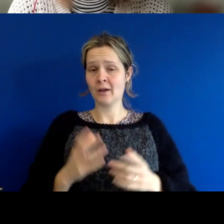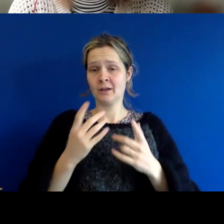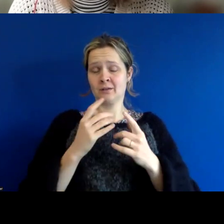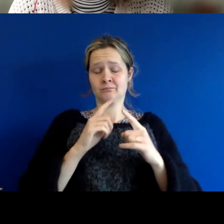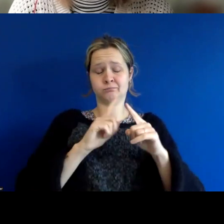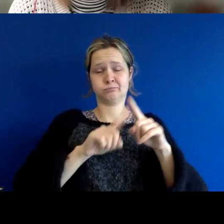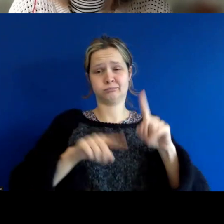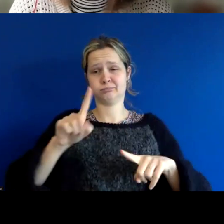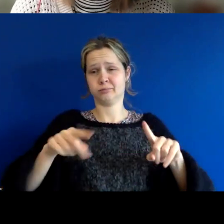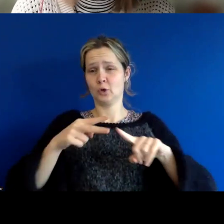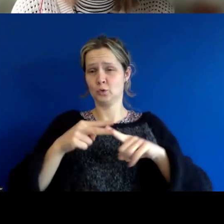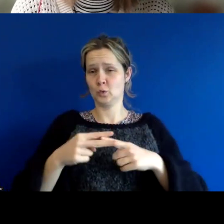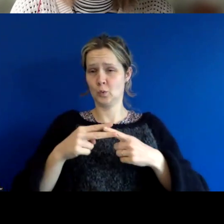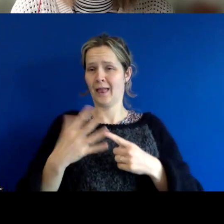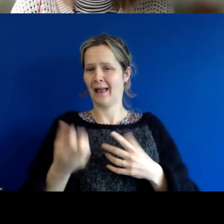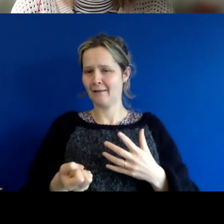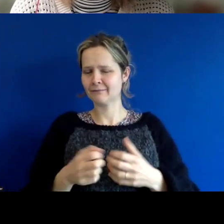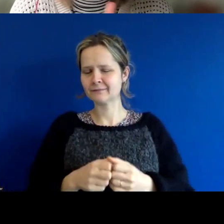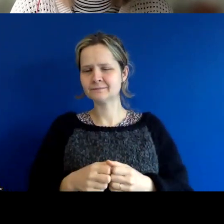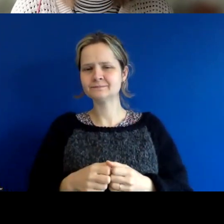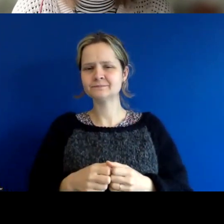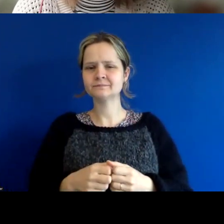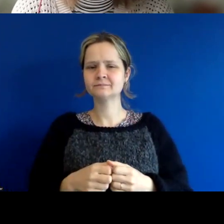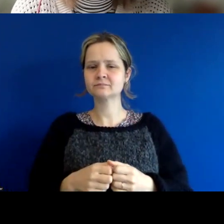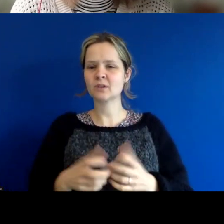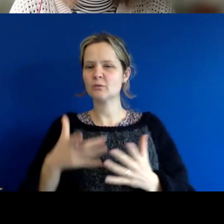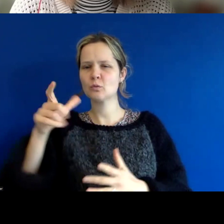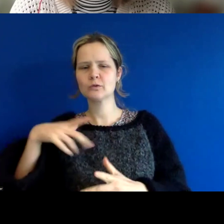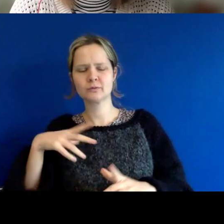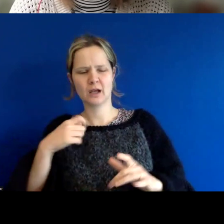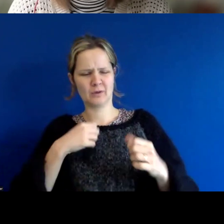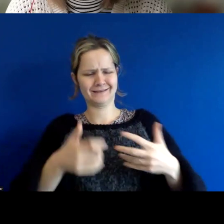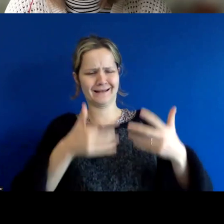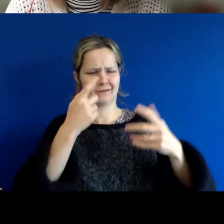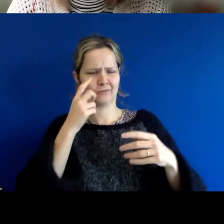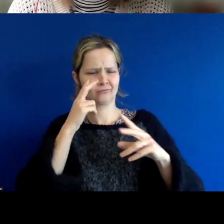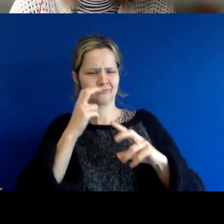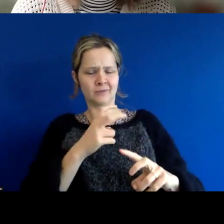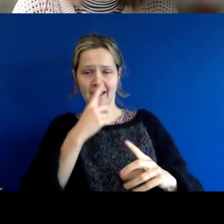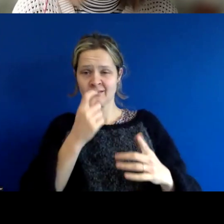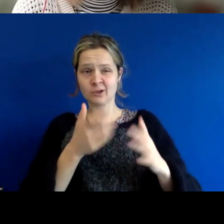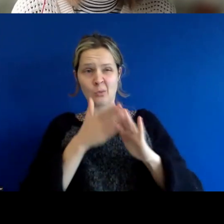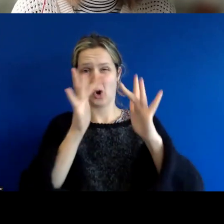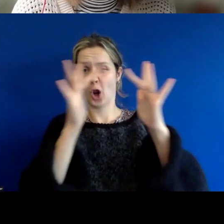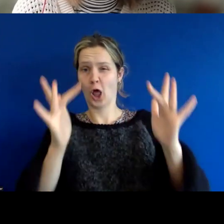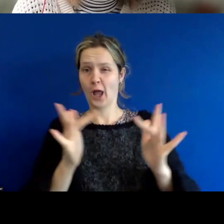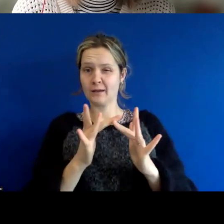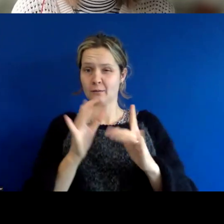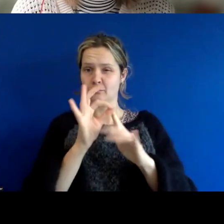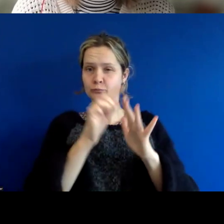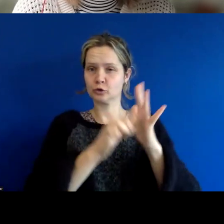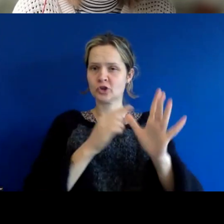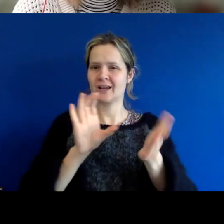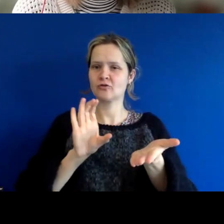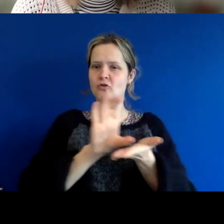that people might be interested in reviewing our data. Project grants data on our website,